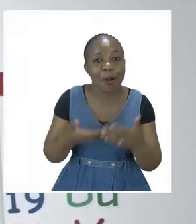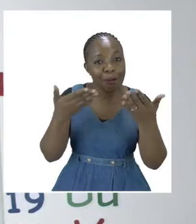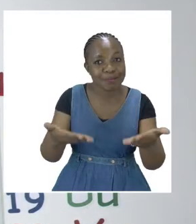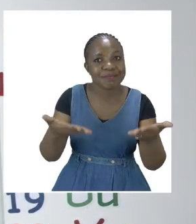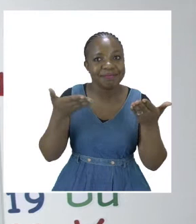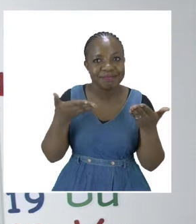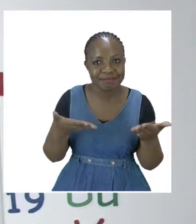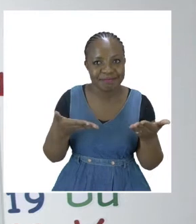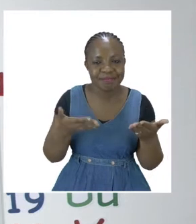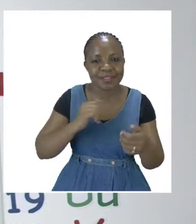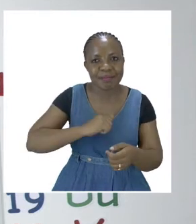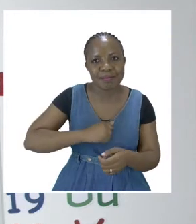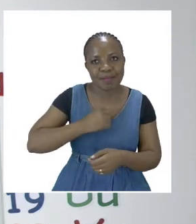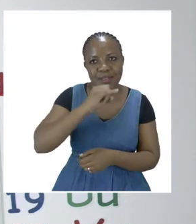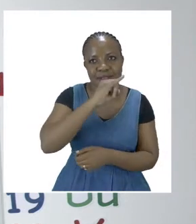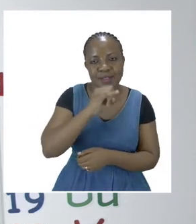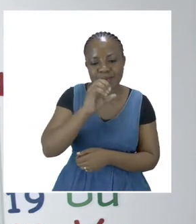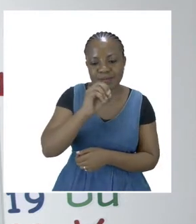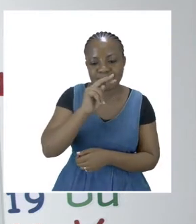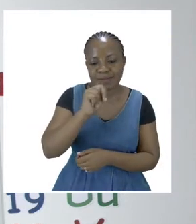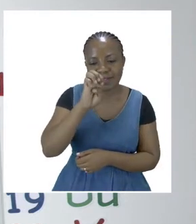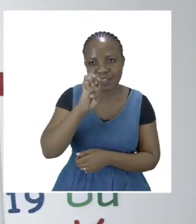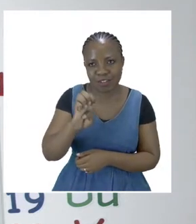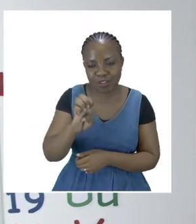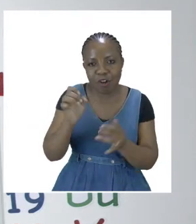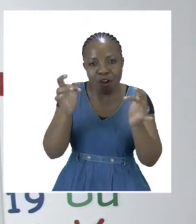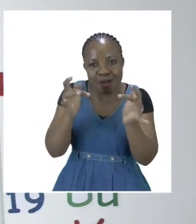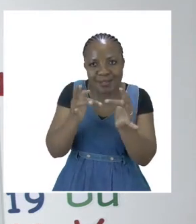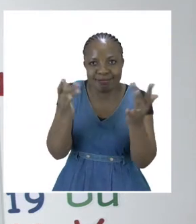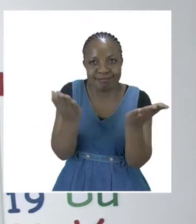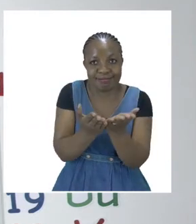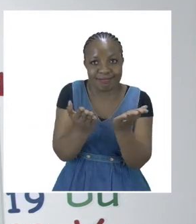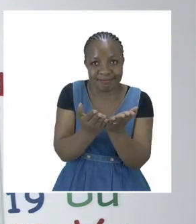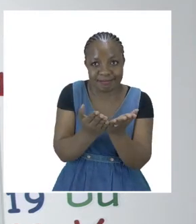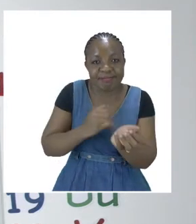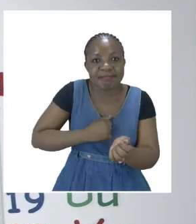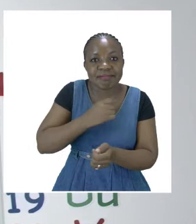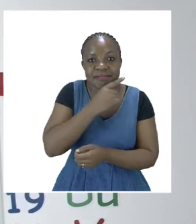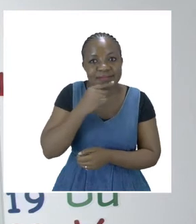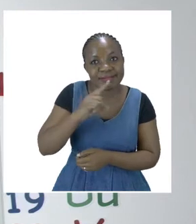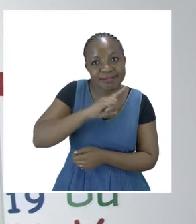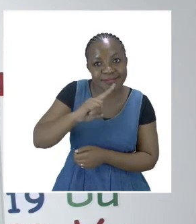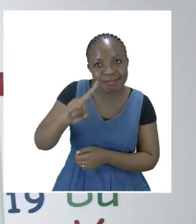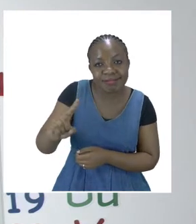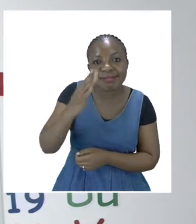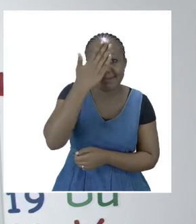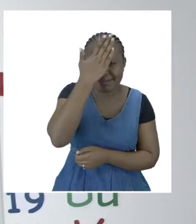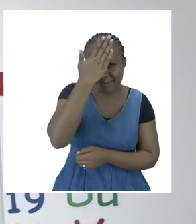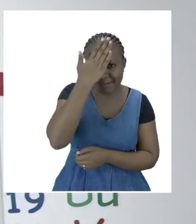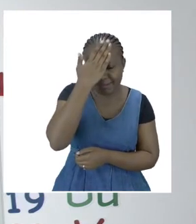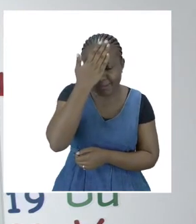Welcome to My Zone Online School. My name is Teacher Mutsa. Get your education